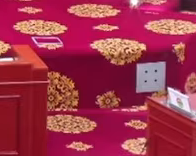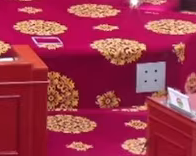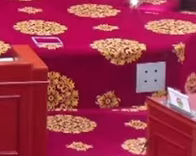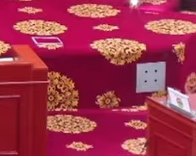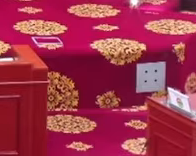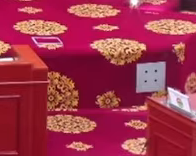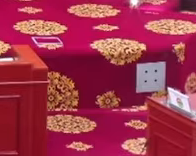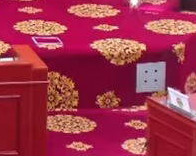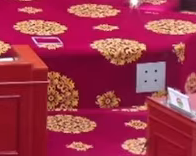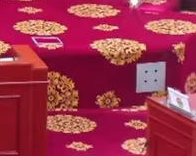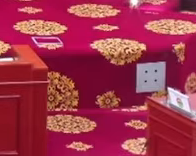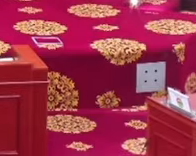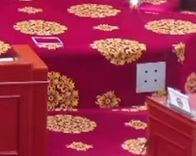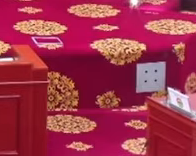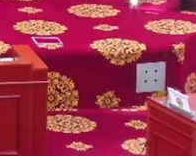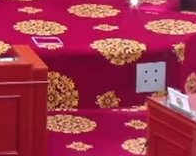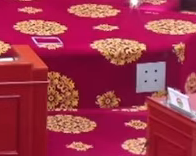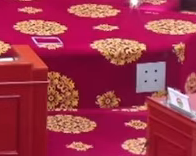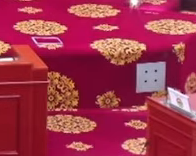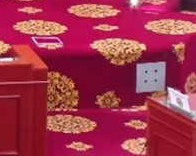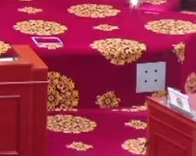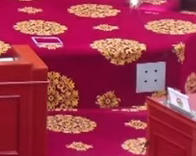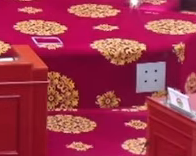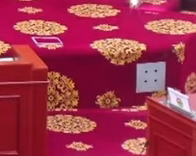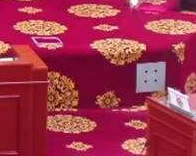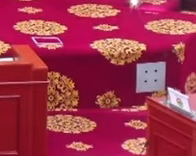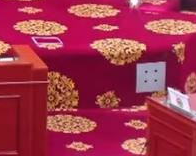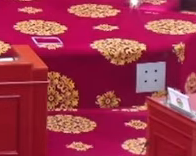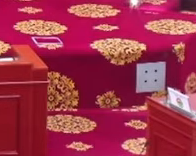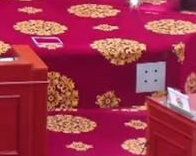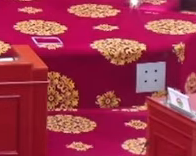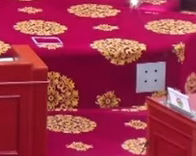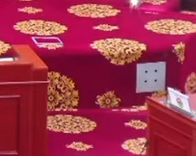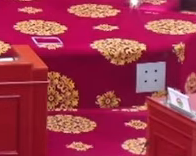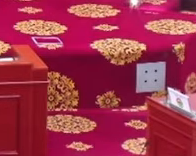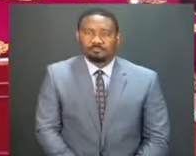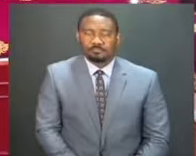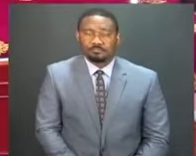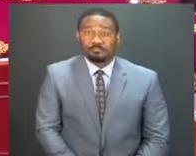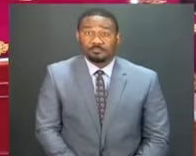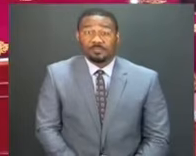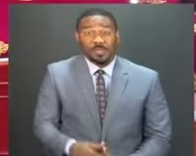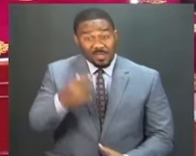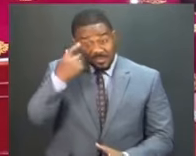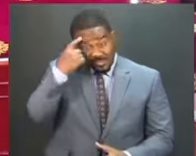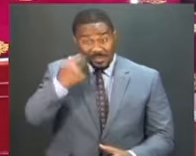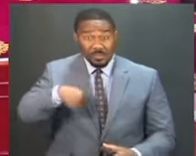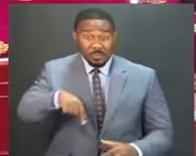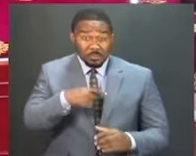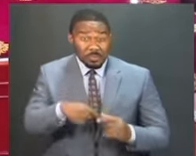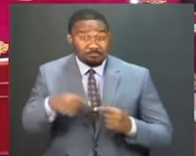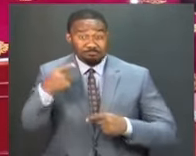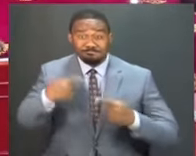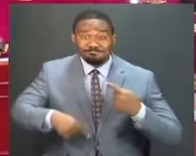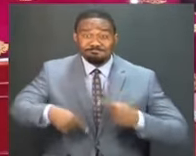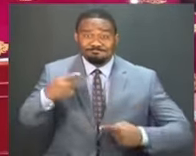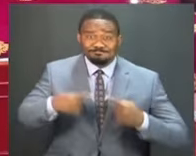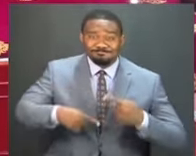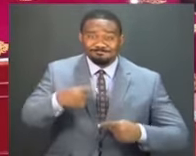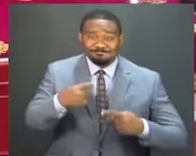Yes, honorable members, I think we've had enough of exchanges on this